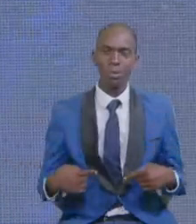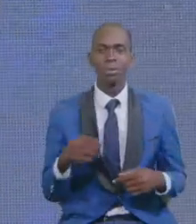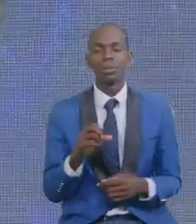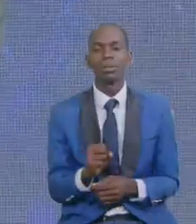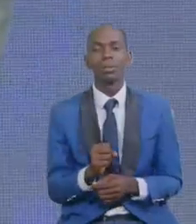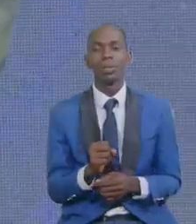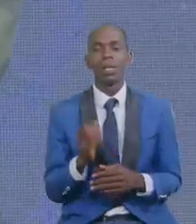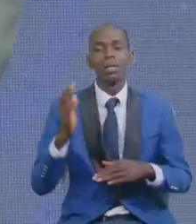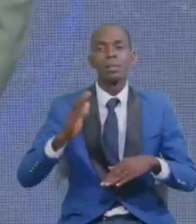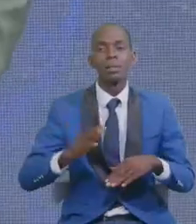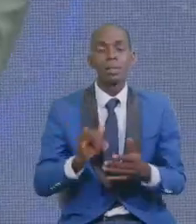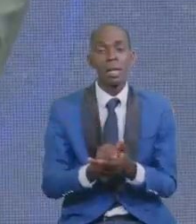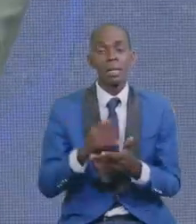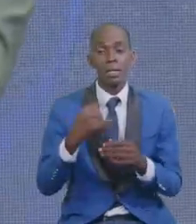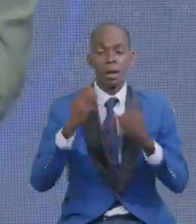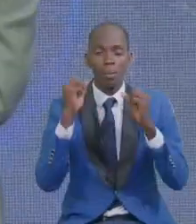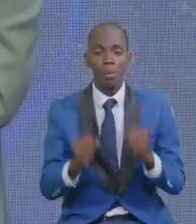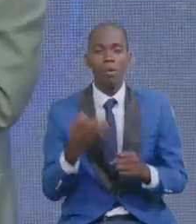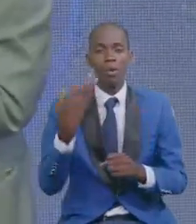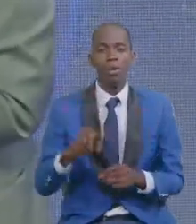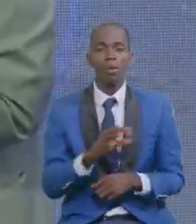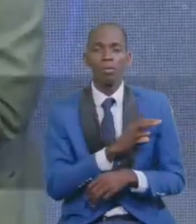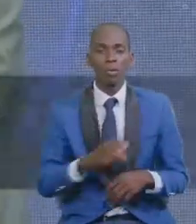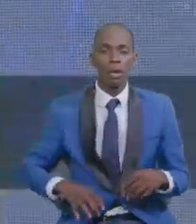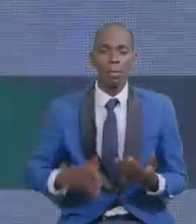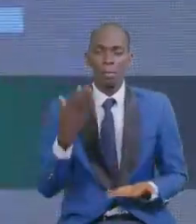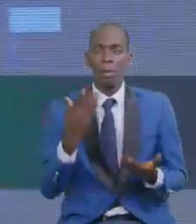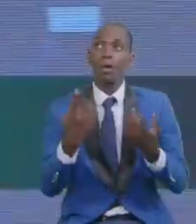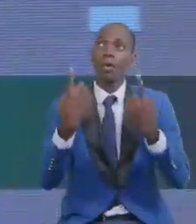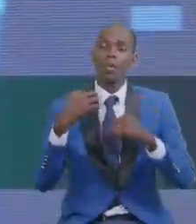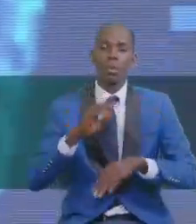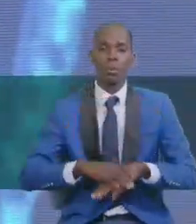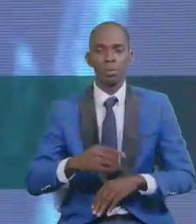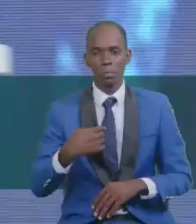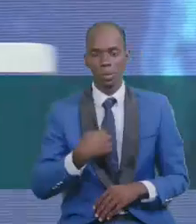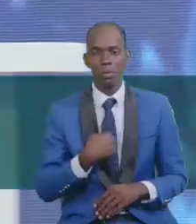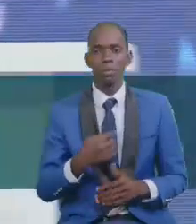that the power of Christ may rest upon me.